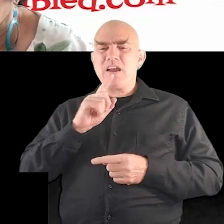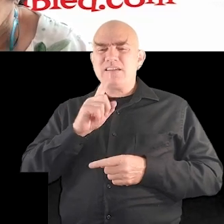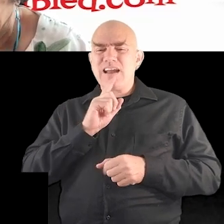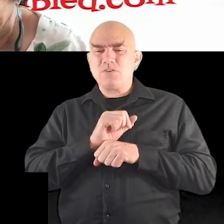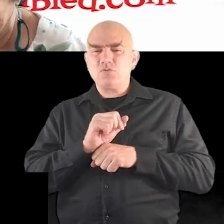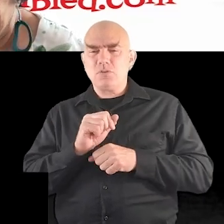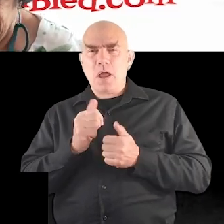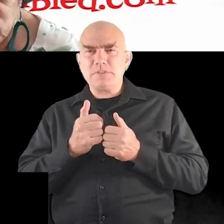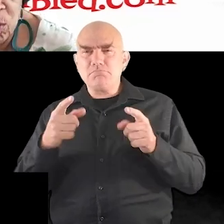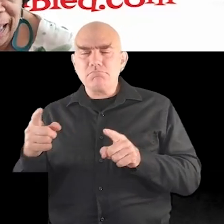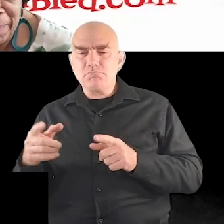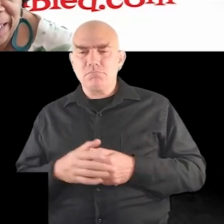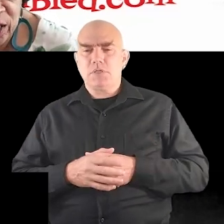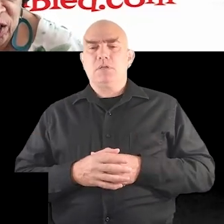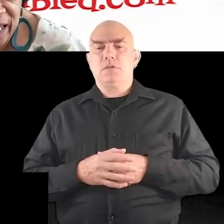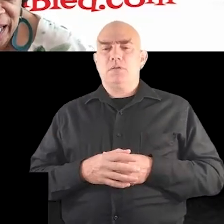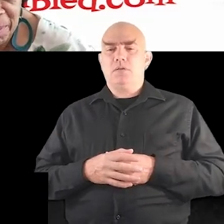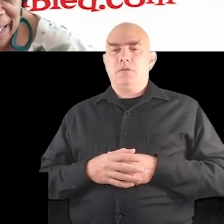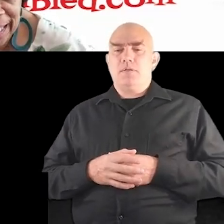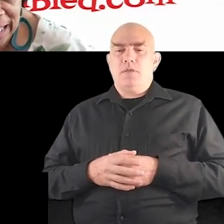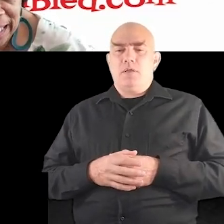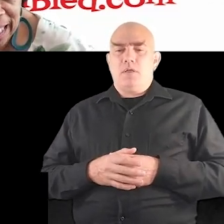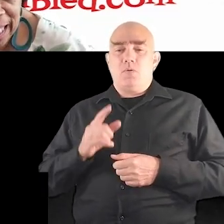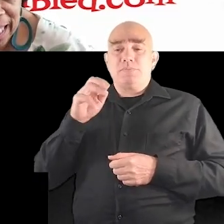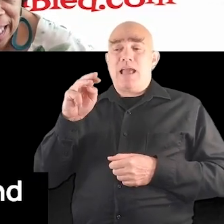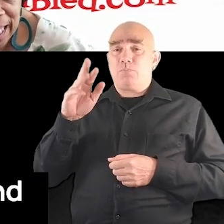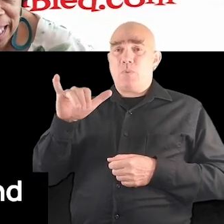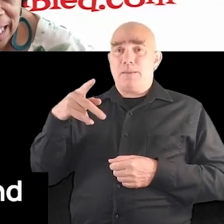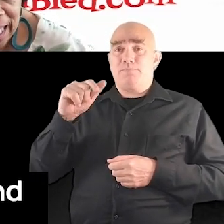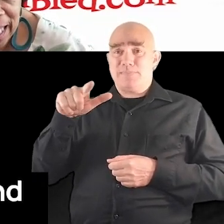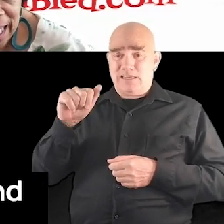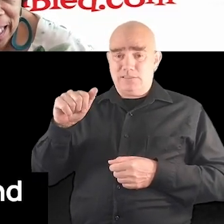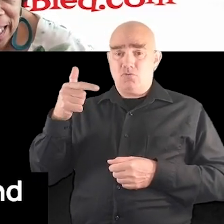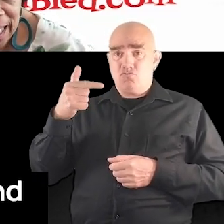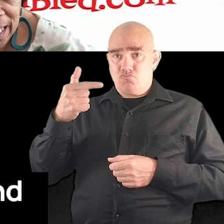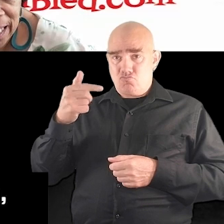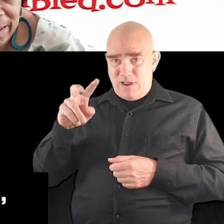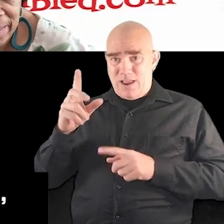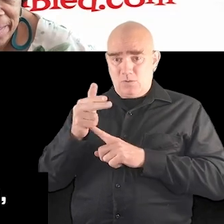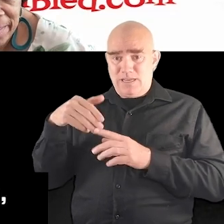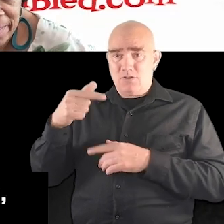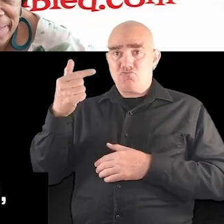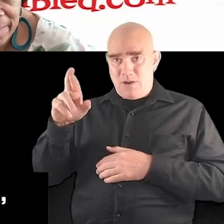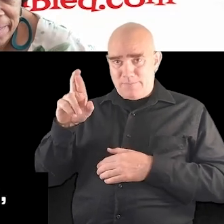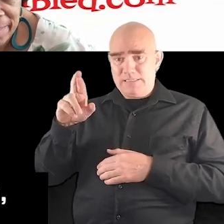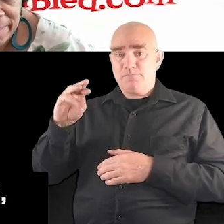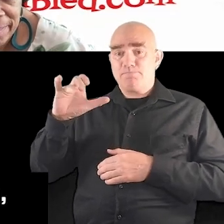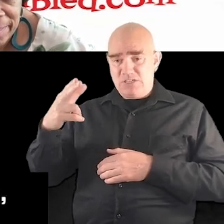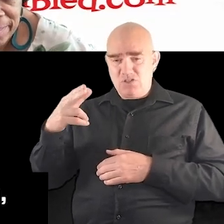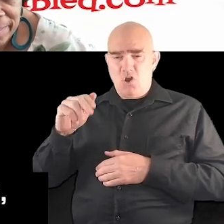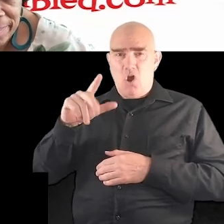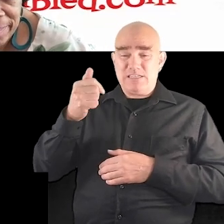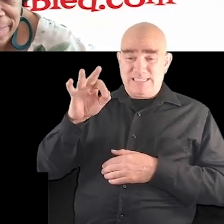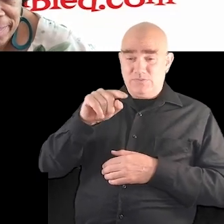When and where is the actual competition taking place? It will be at the Amway Plaza Grand Hotel in Grand Rapids,